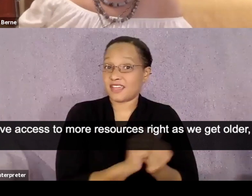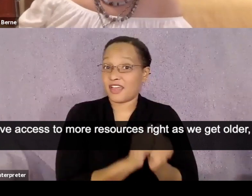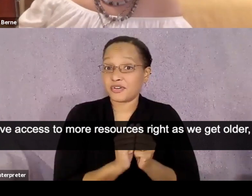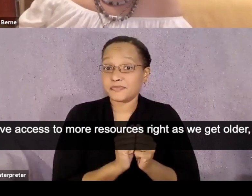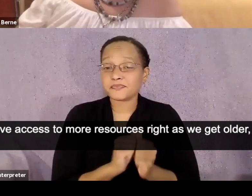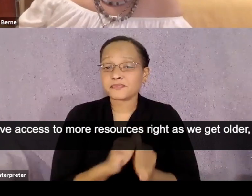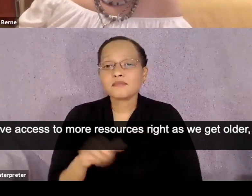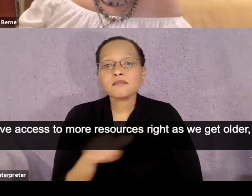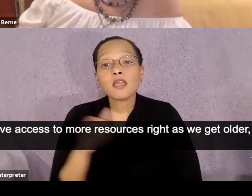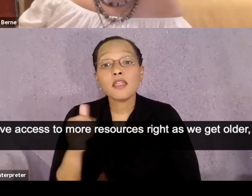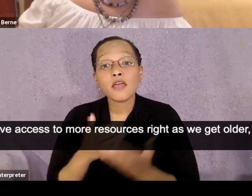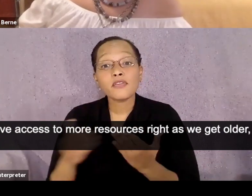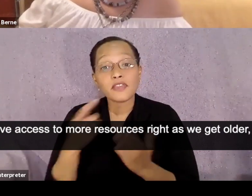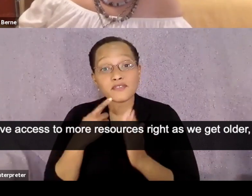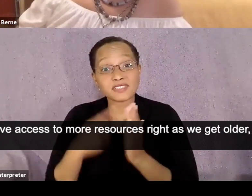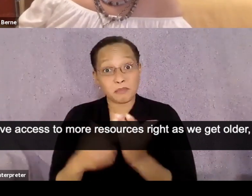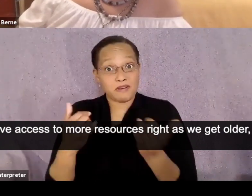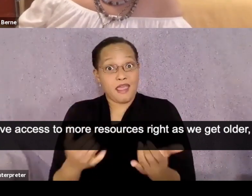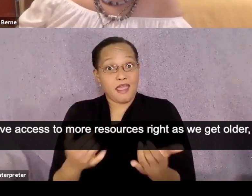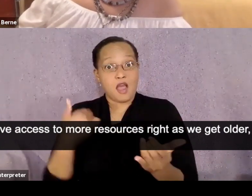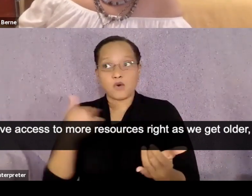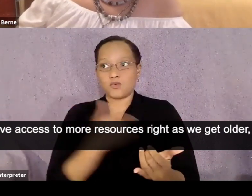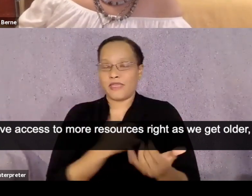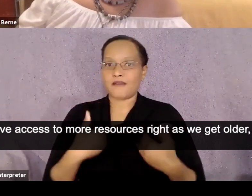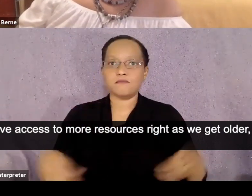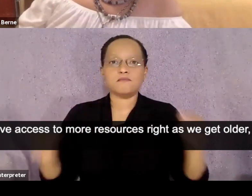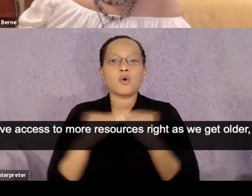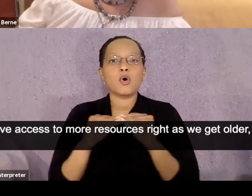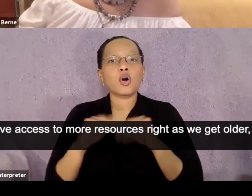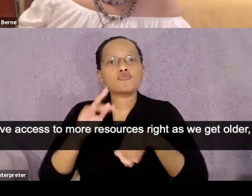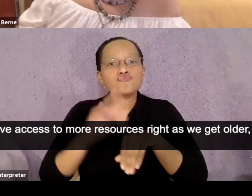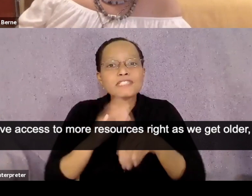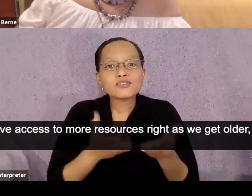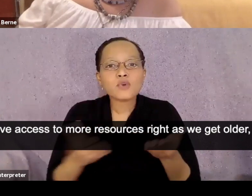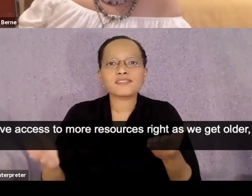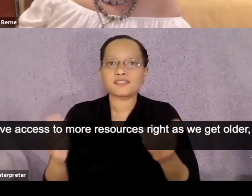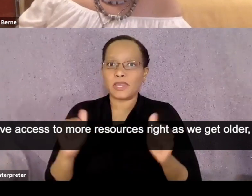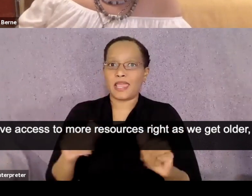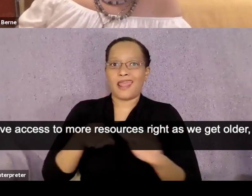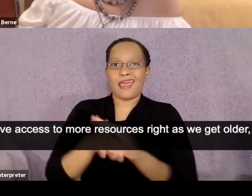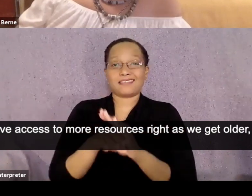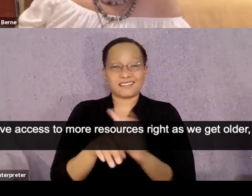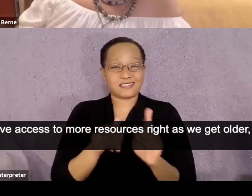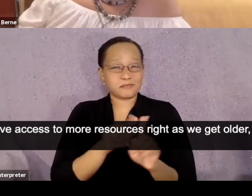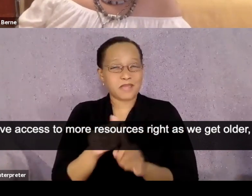generationally, like we have access to more resources, right, as we get older, and again, like